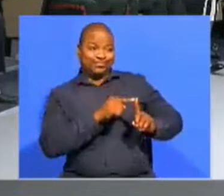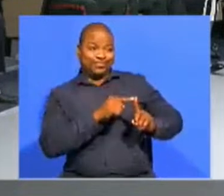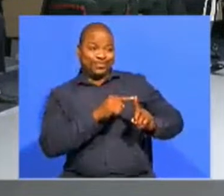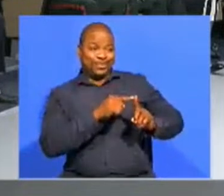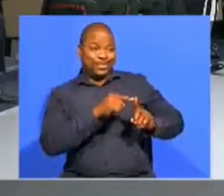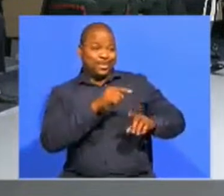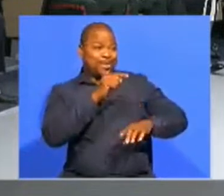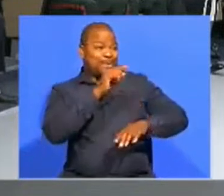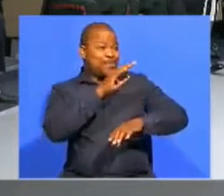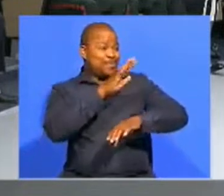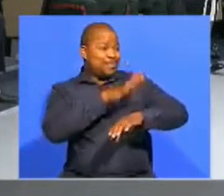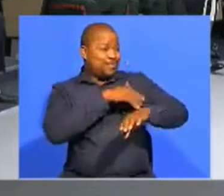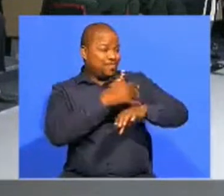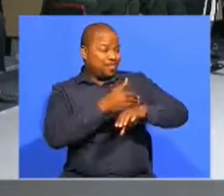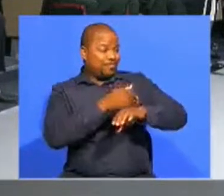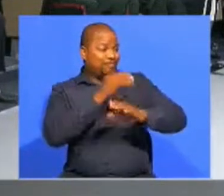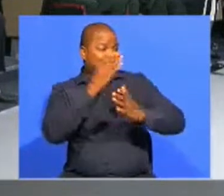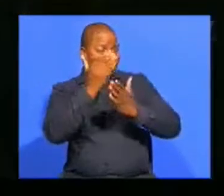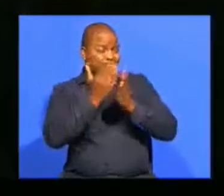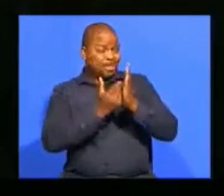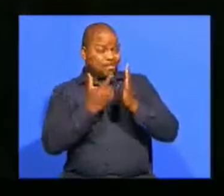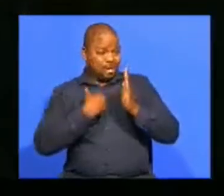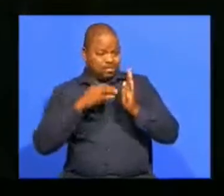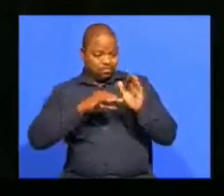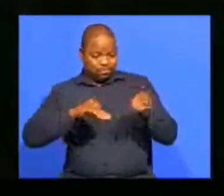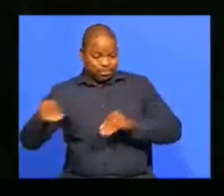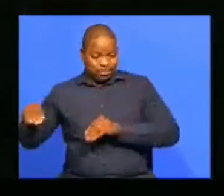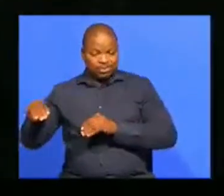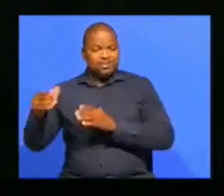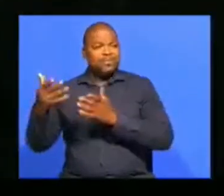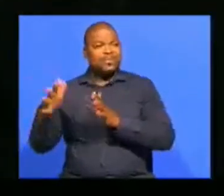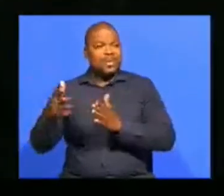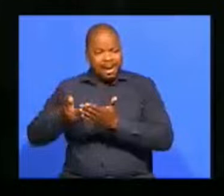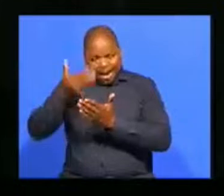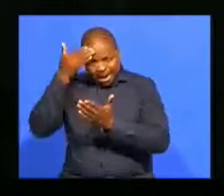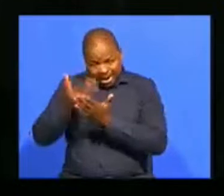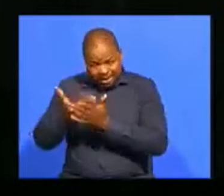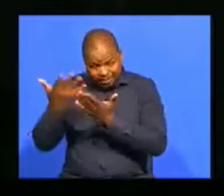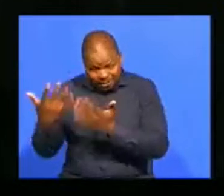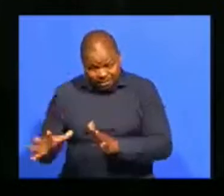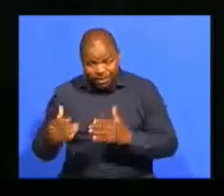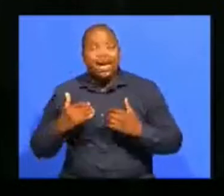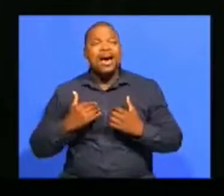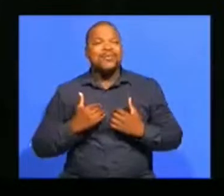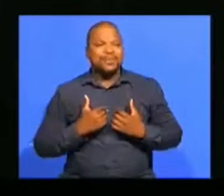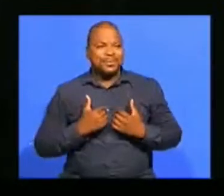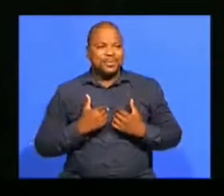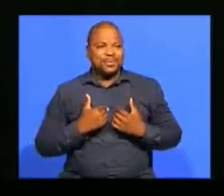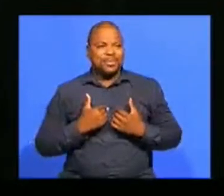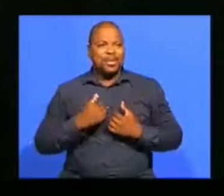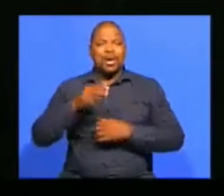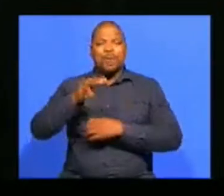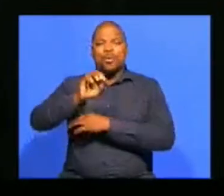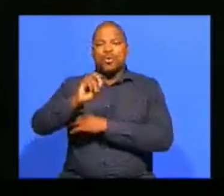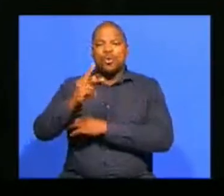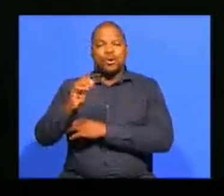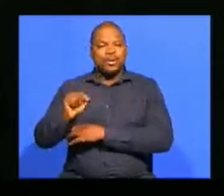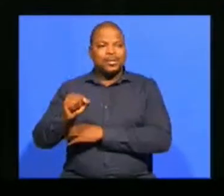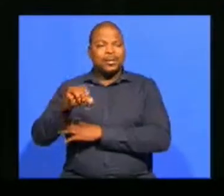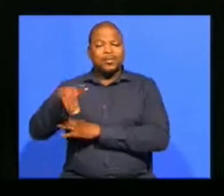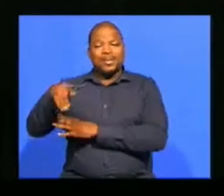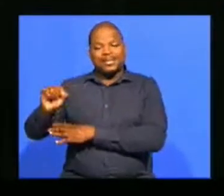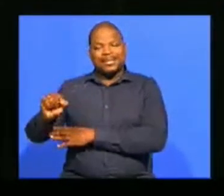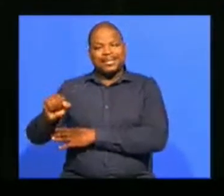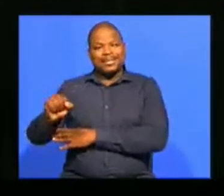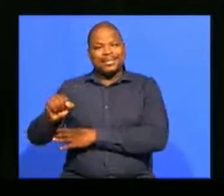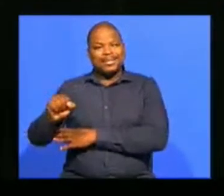listed and they extricate themselves out of it. And we learn from that. You know, Stella Morocco, who's a PS in the Ministry of